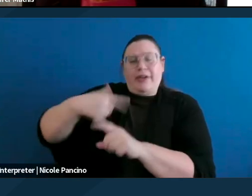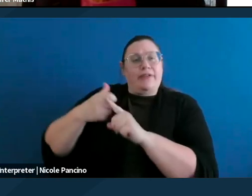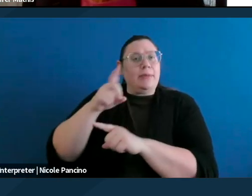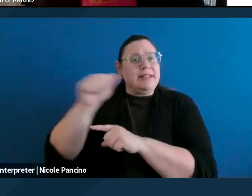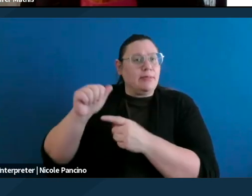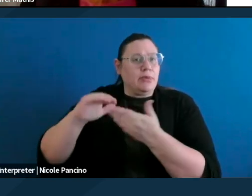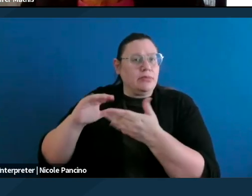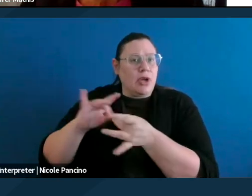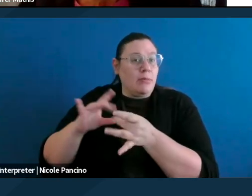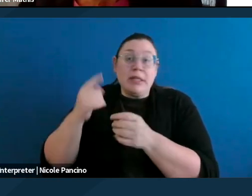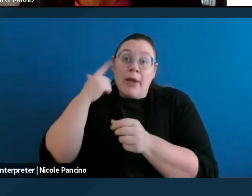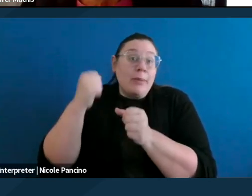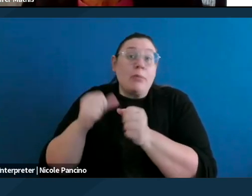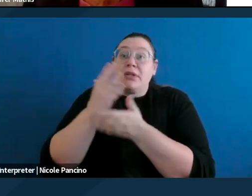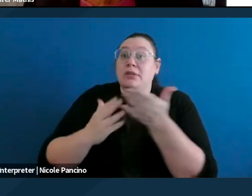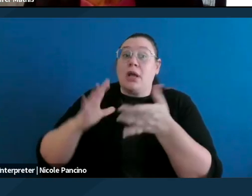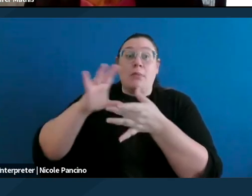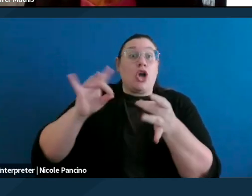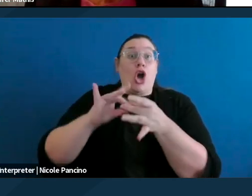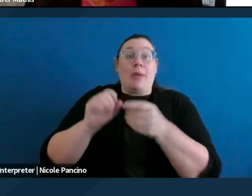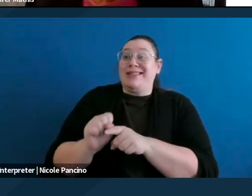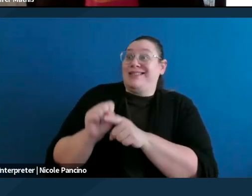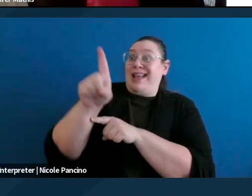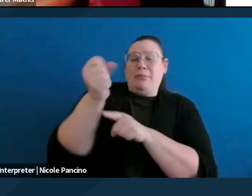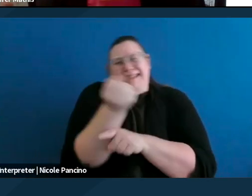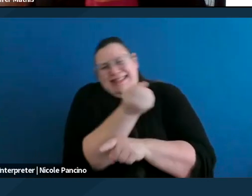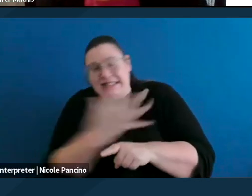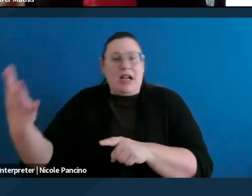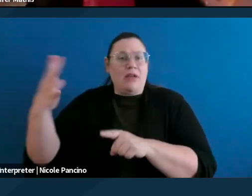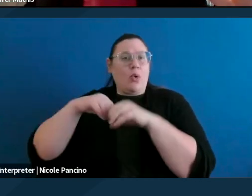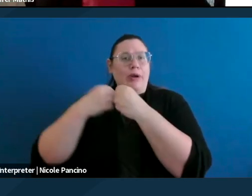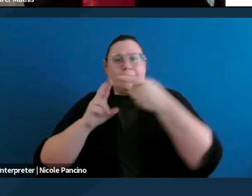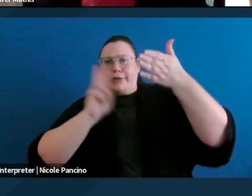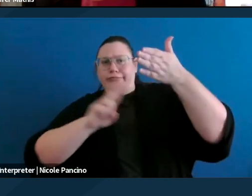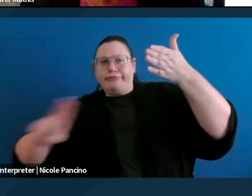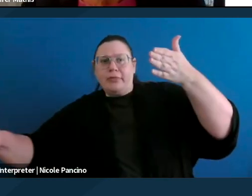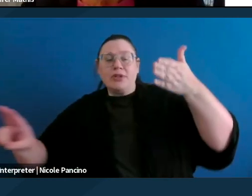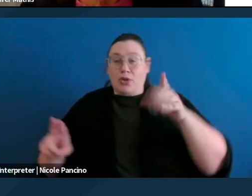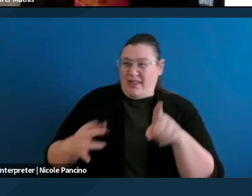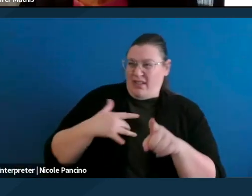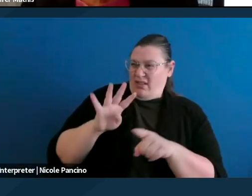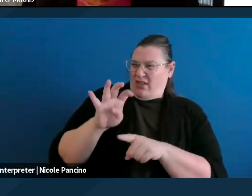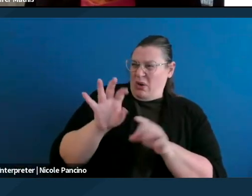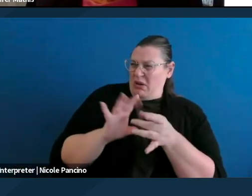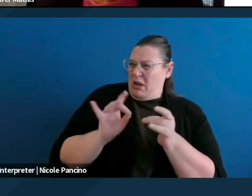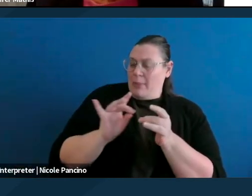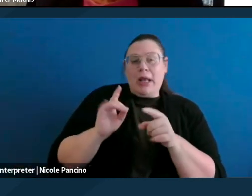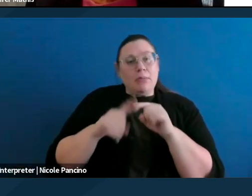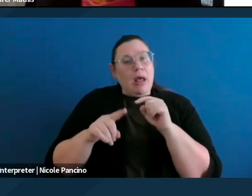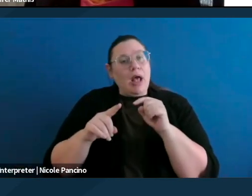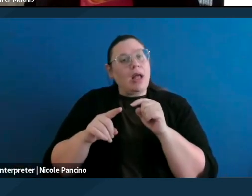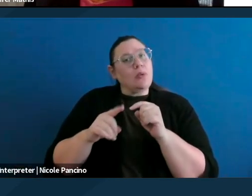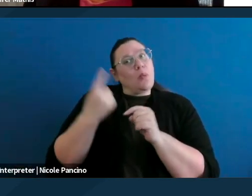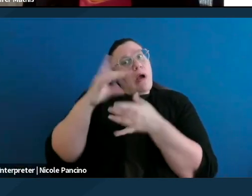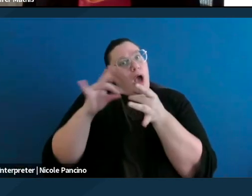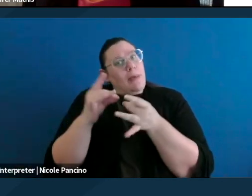filed with dozens of organizations signing on. So 400 may not quite reflect the magnitude of the comments